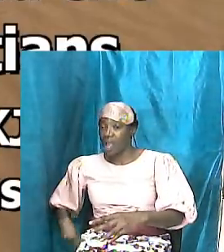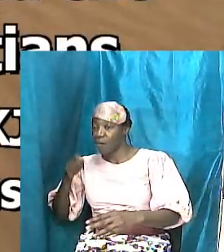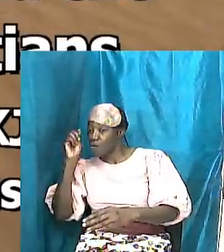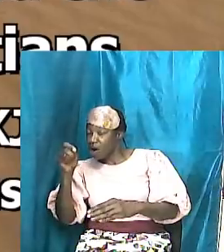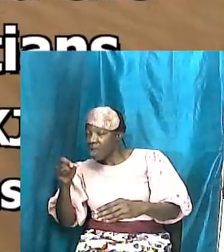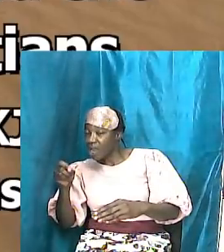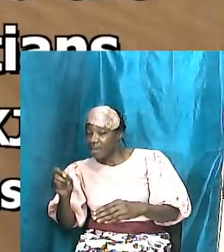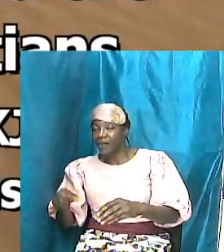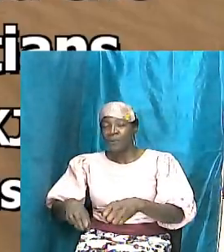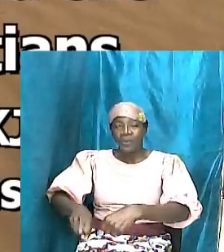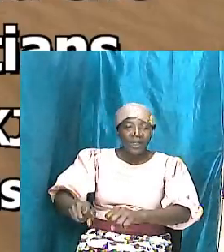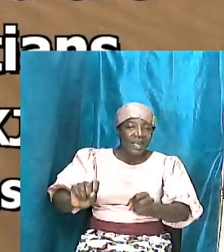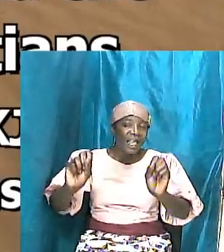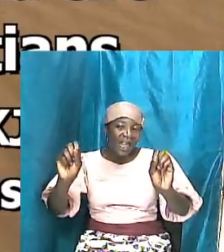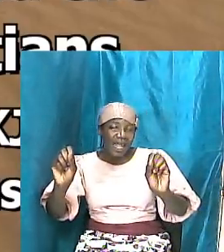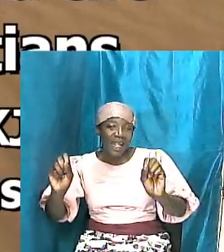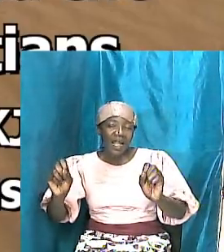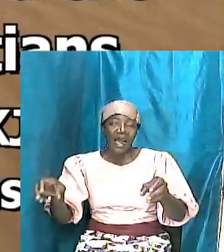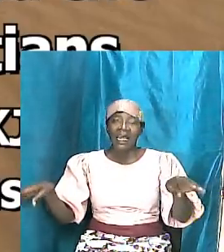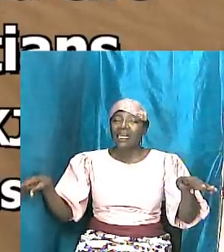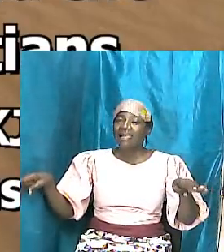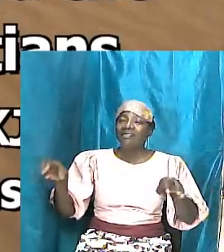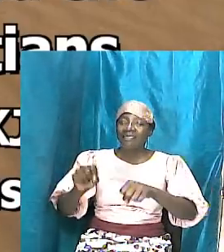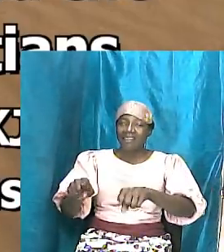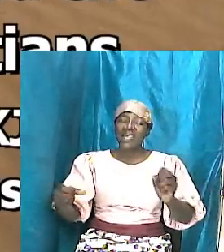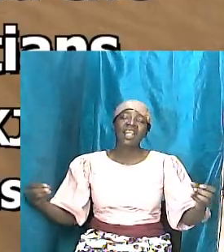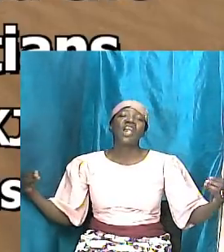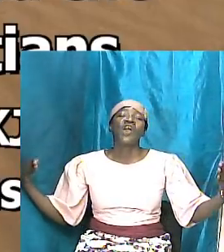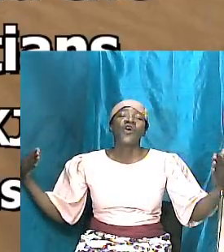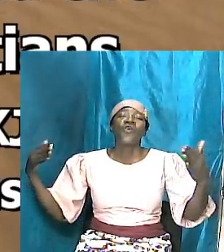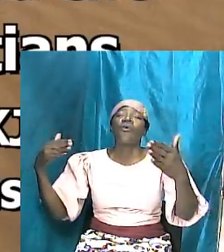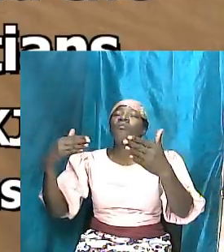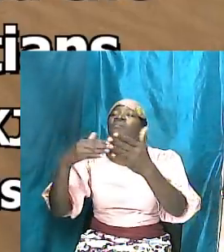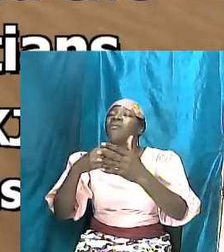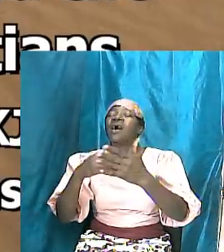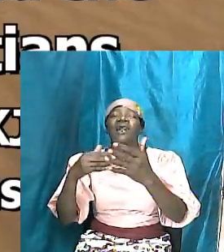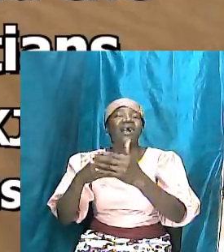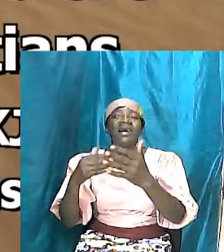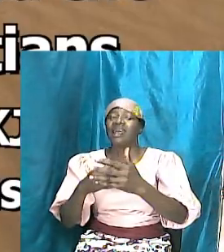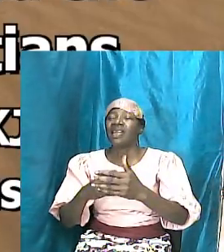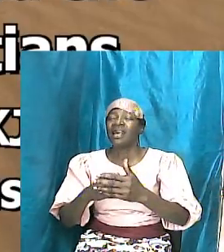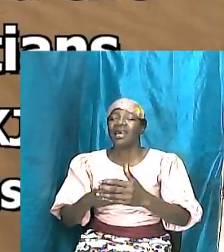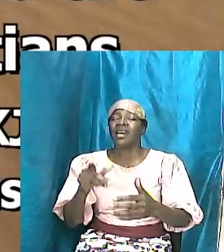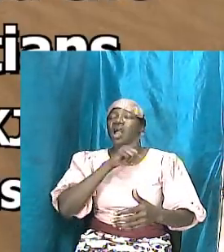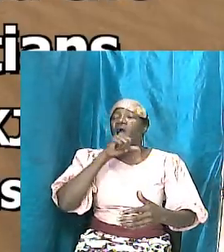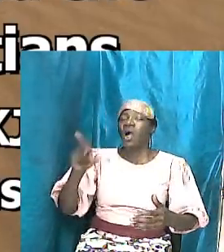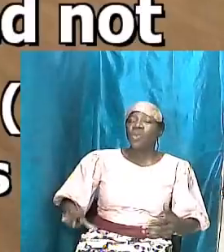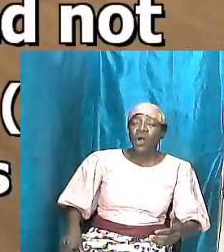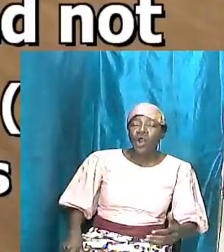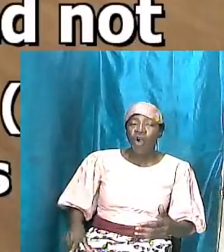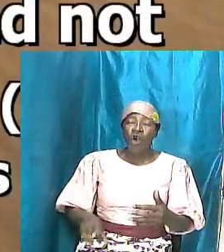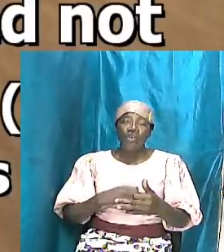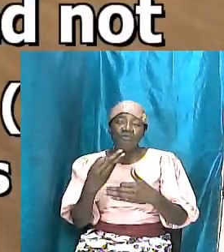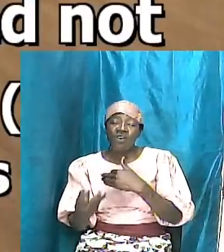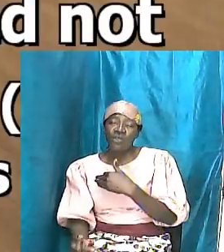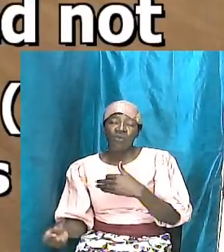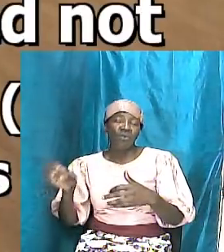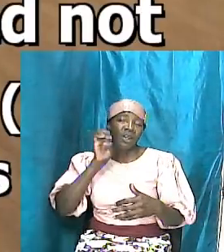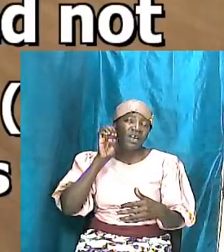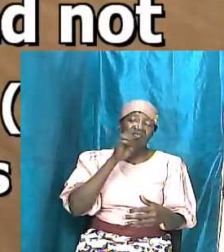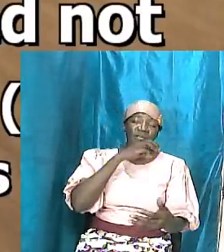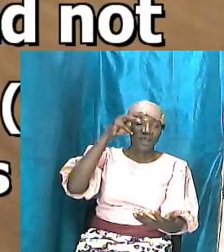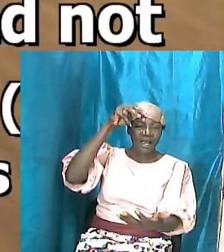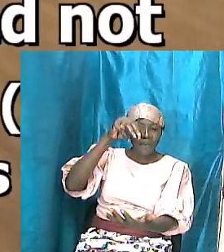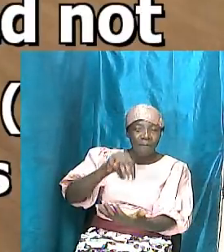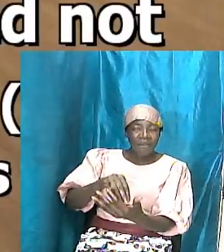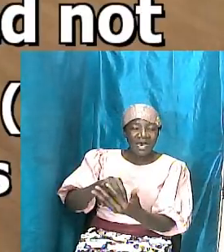they fled against it. And the Lord overthrew the Egyptians in the midst of the sea, and the